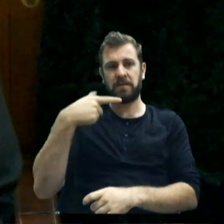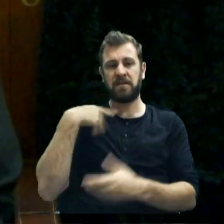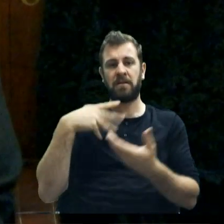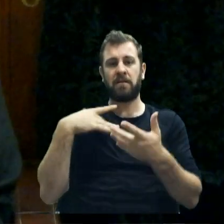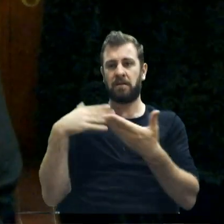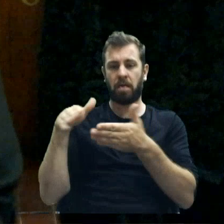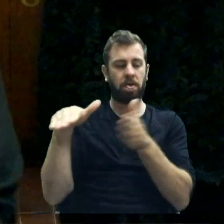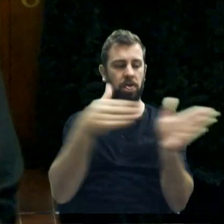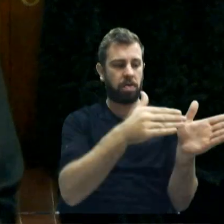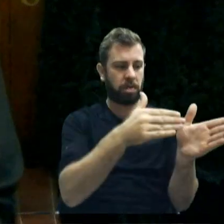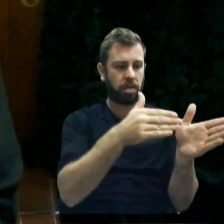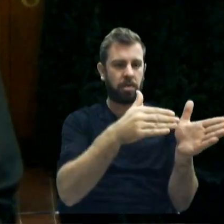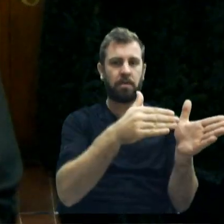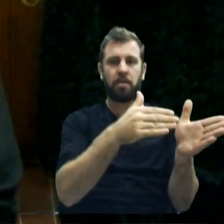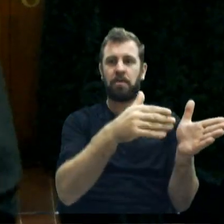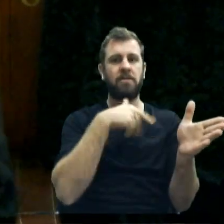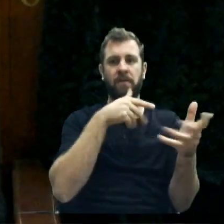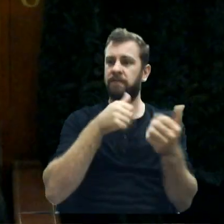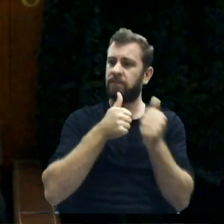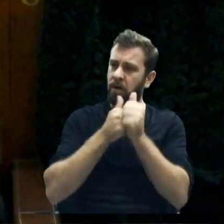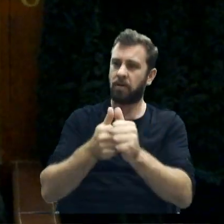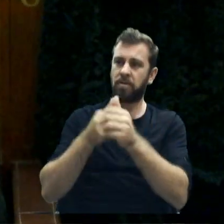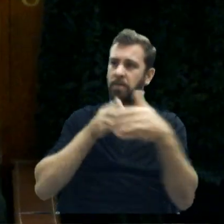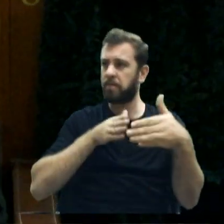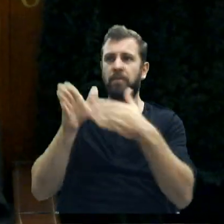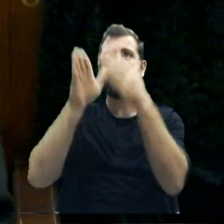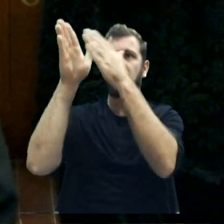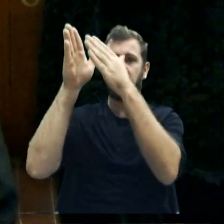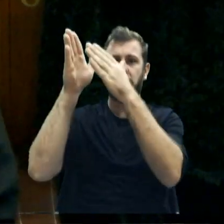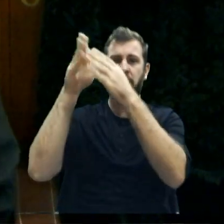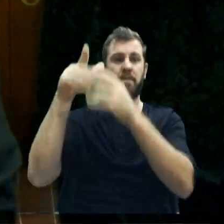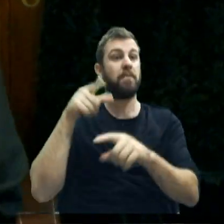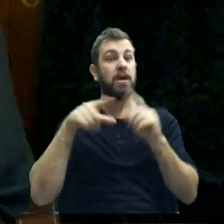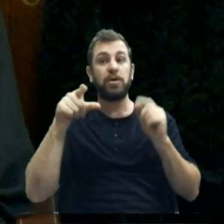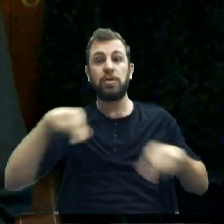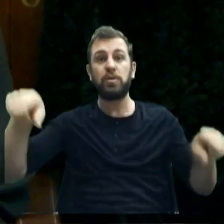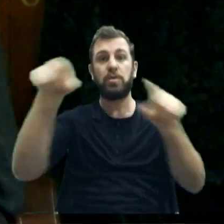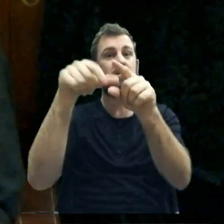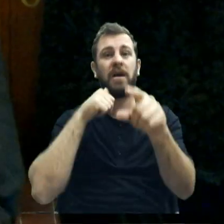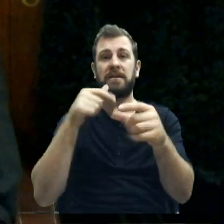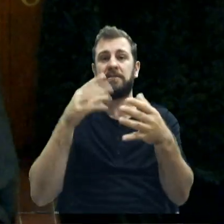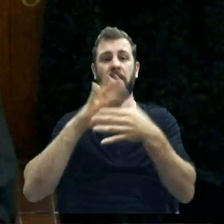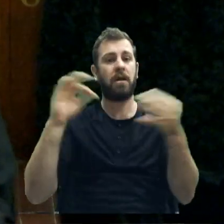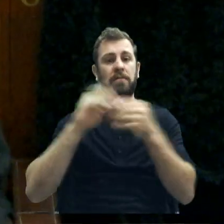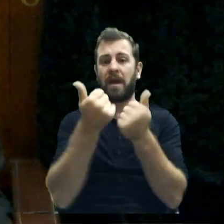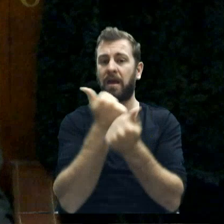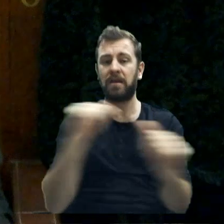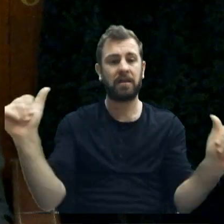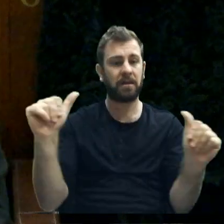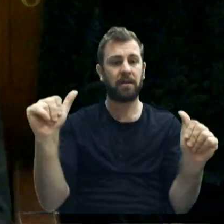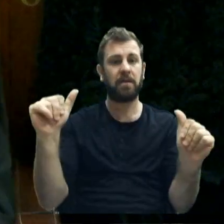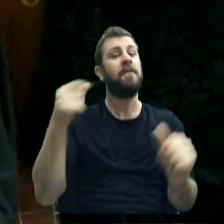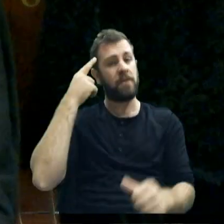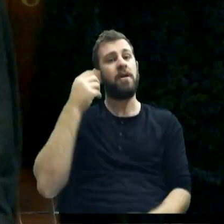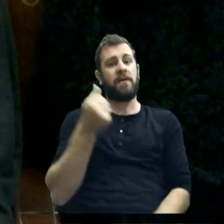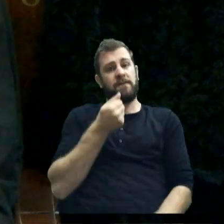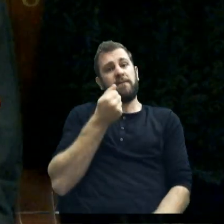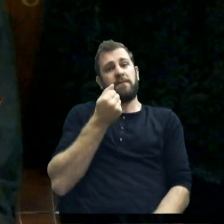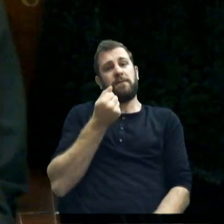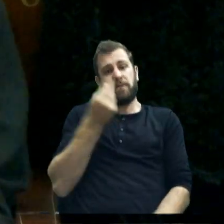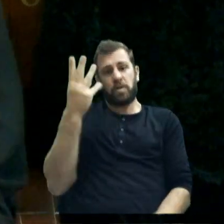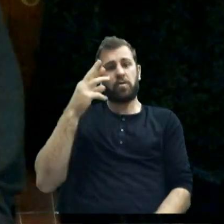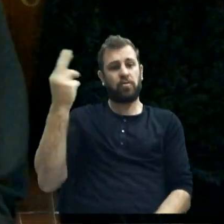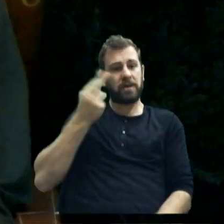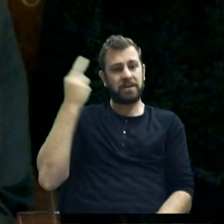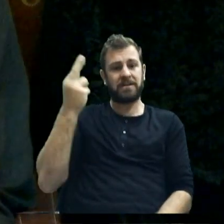the path. But you don't dare say anything for several reasons. Number one is we just don't do that, Milana.